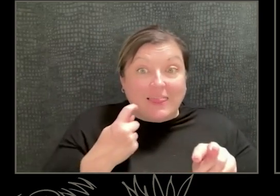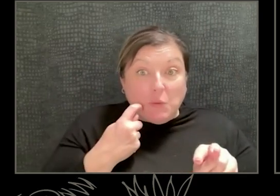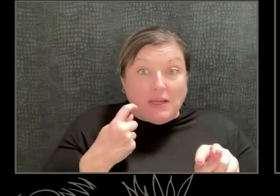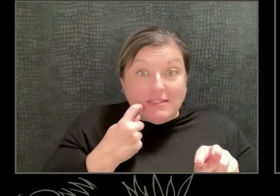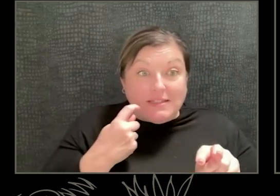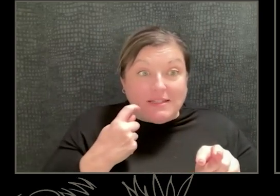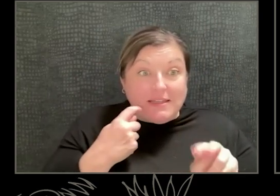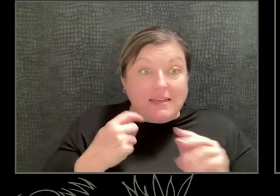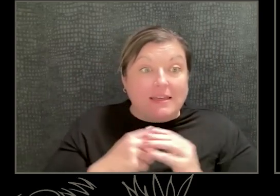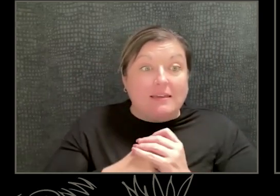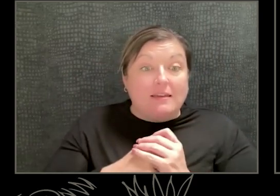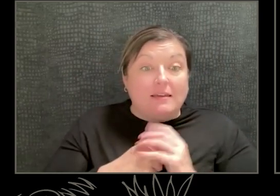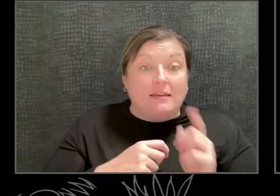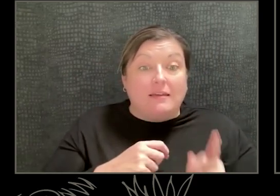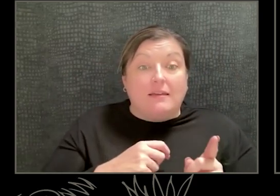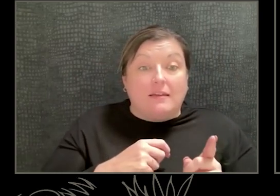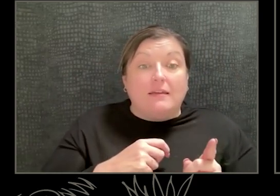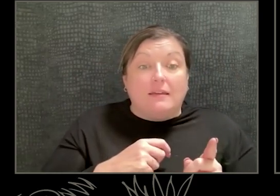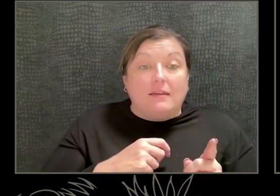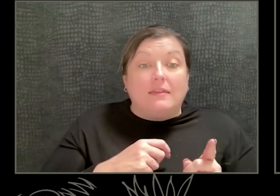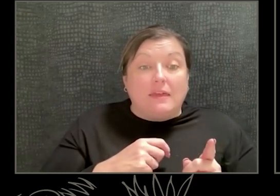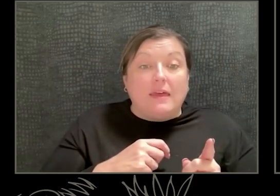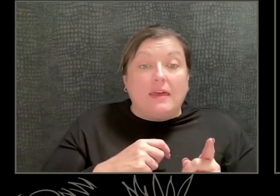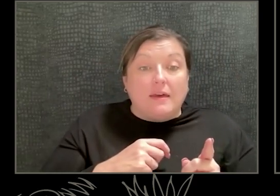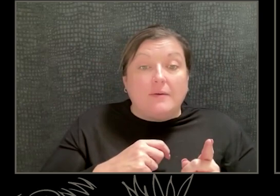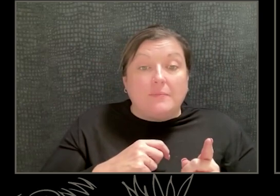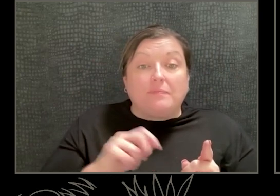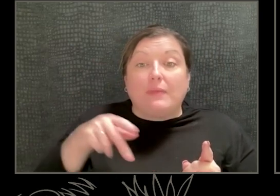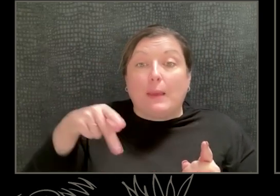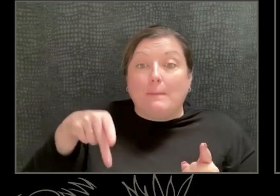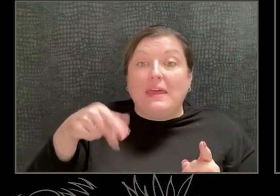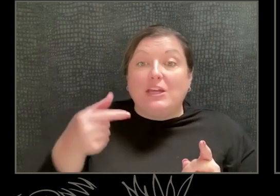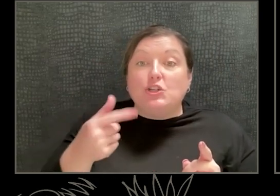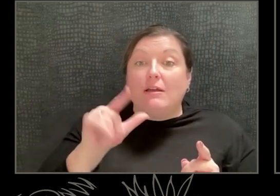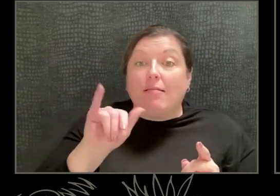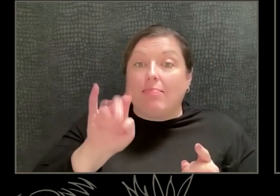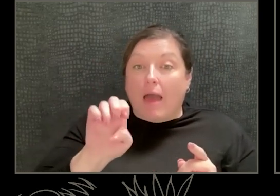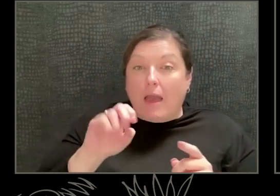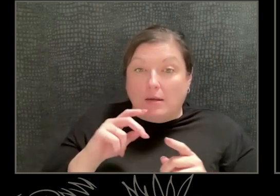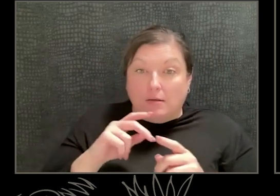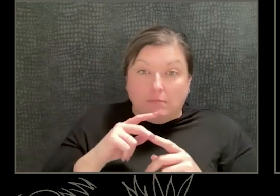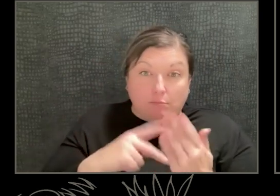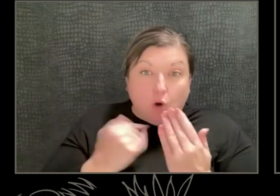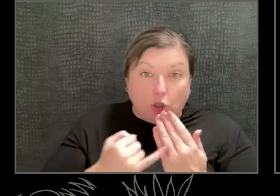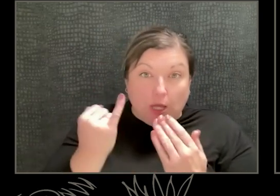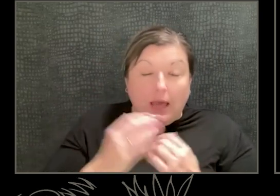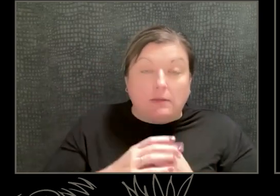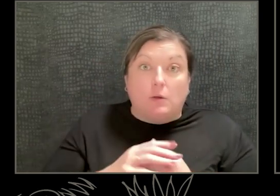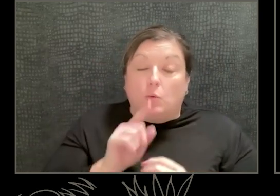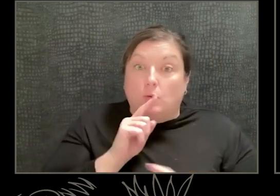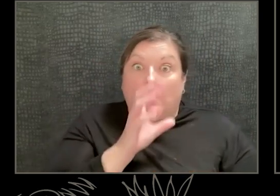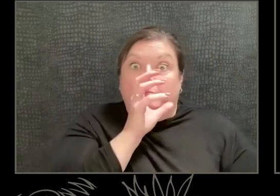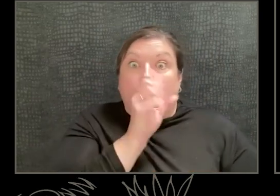this pglite project. And it really got our attention, so we decided to